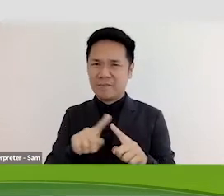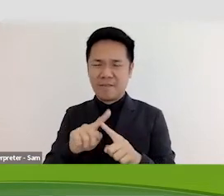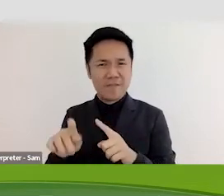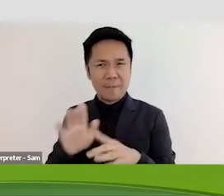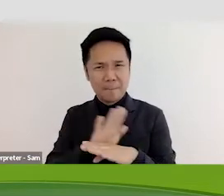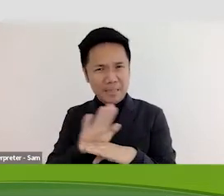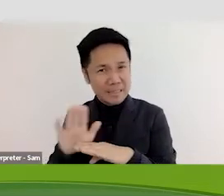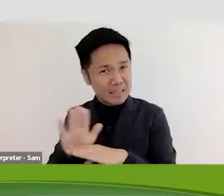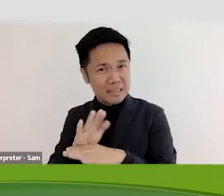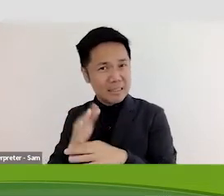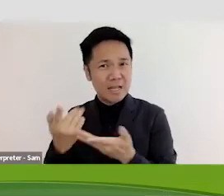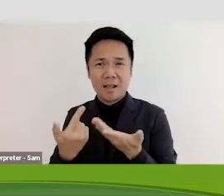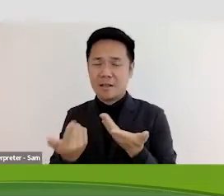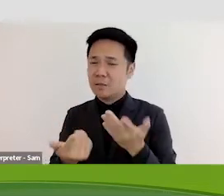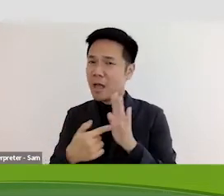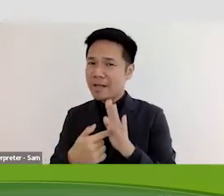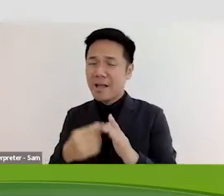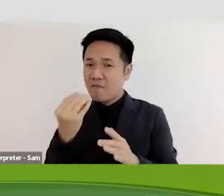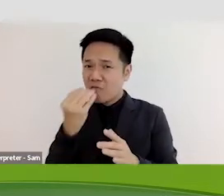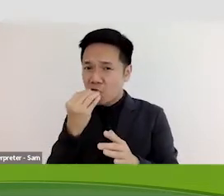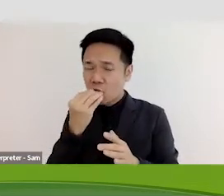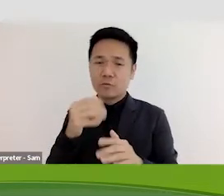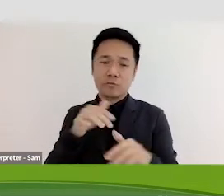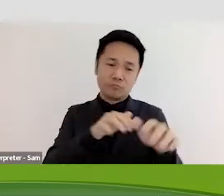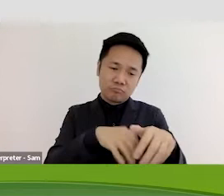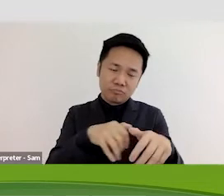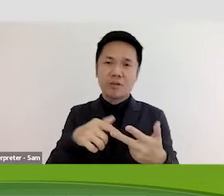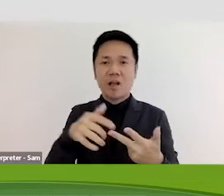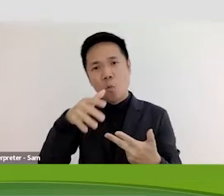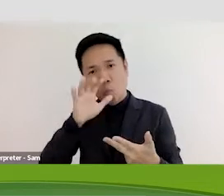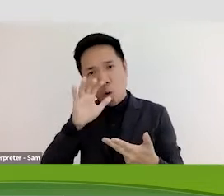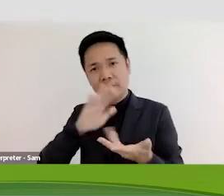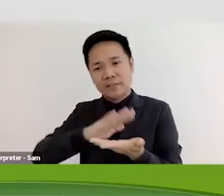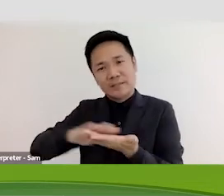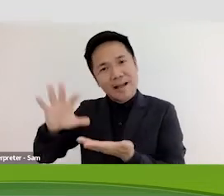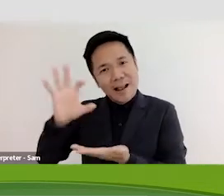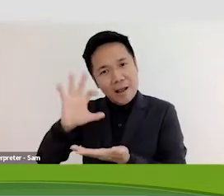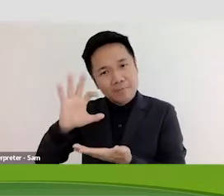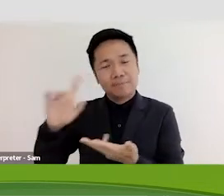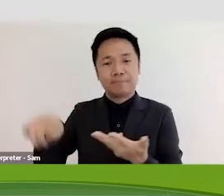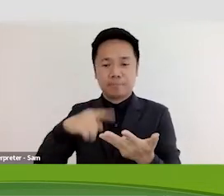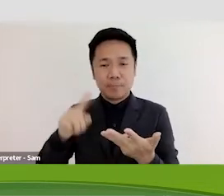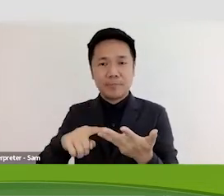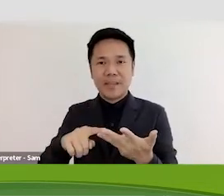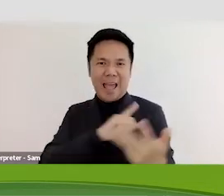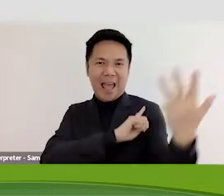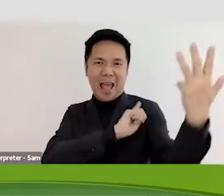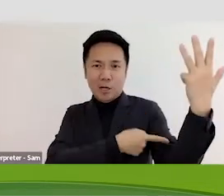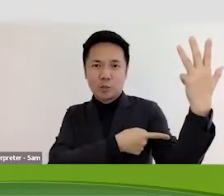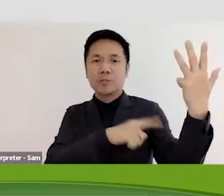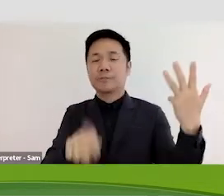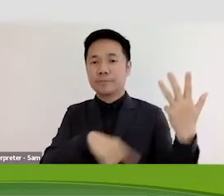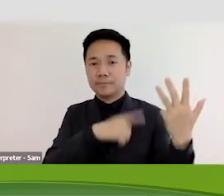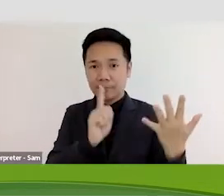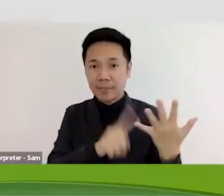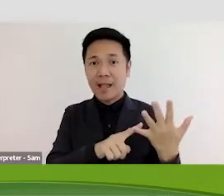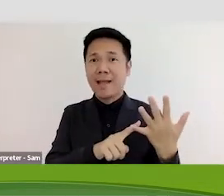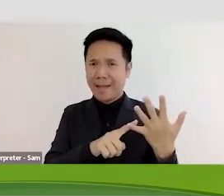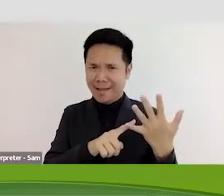these include food, agricultural, water, sanitation, energy, and on gender